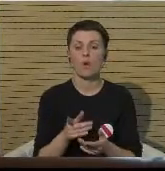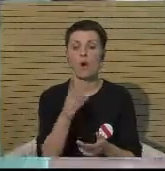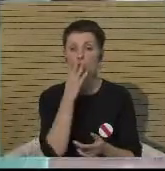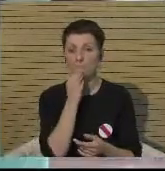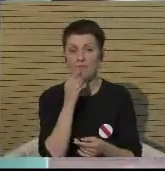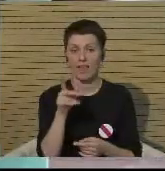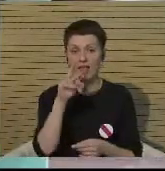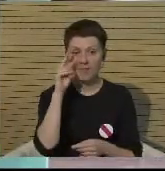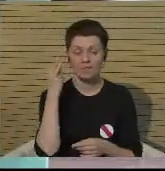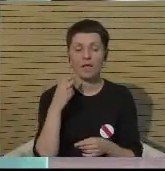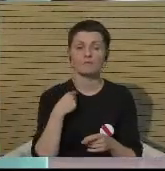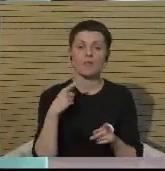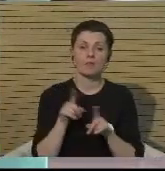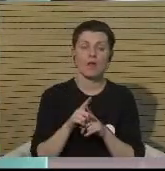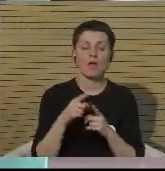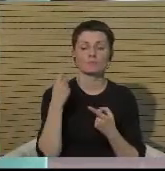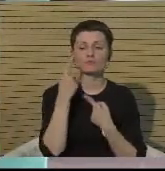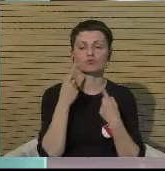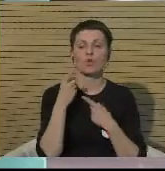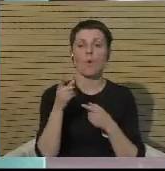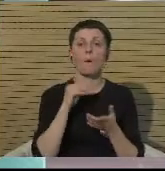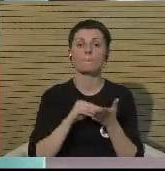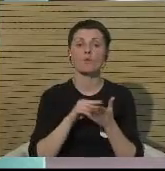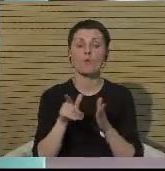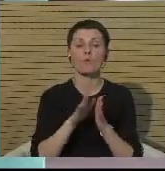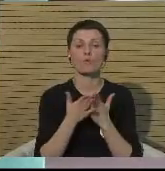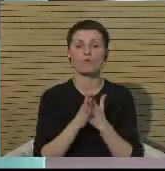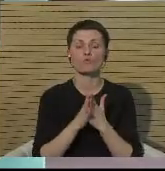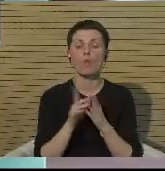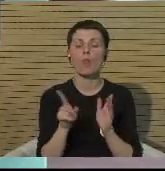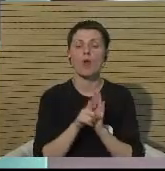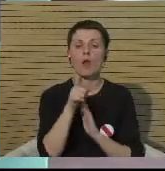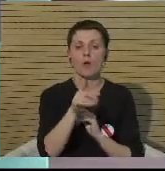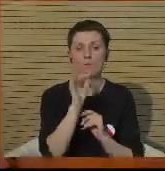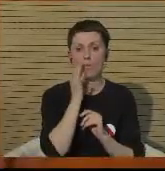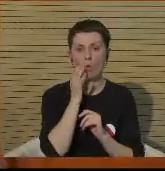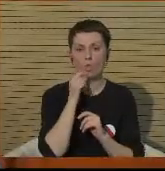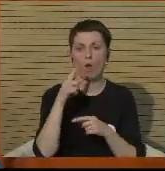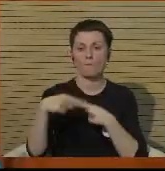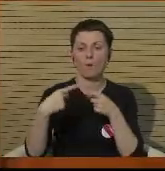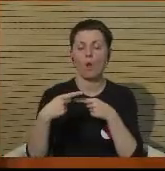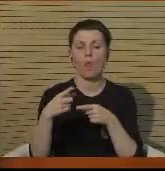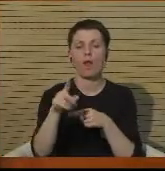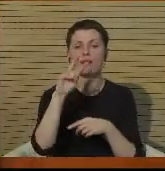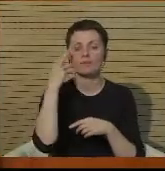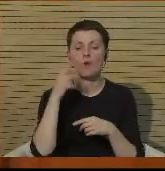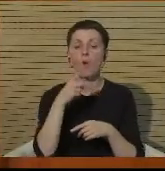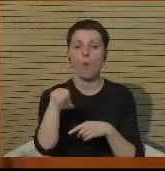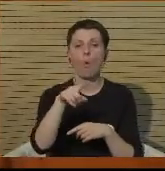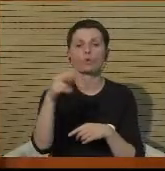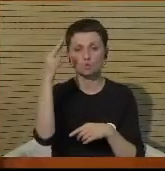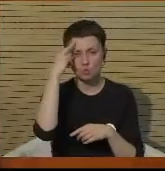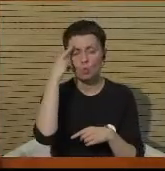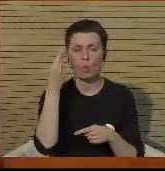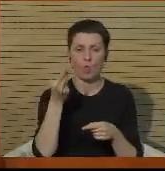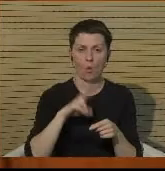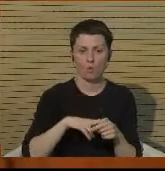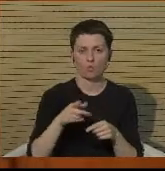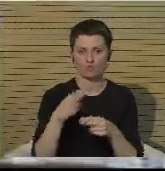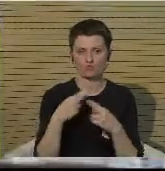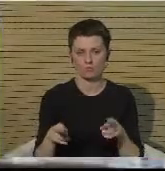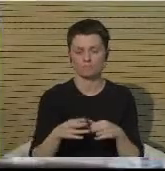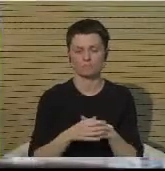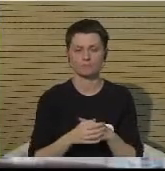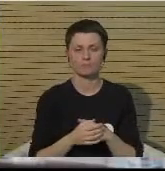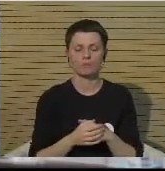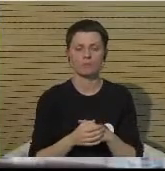Writing about these Lithuanian pictures, I was thinking of writing, of addressing young Lithuanian generation so